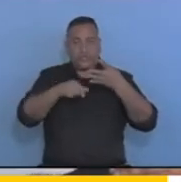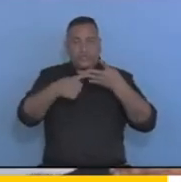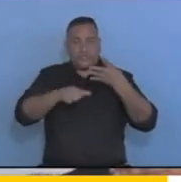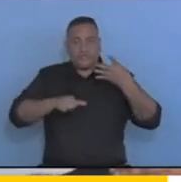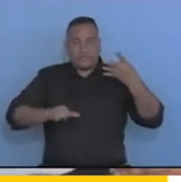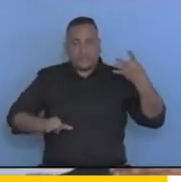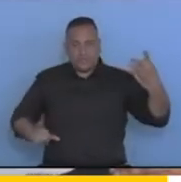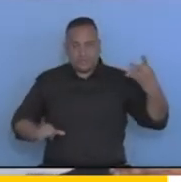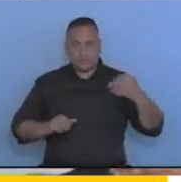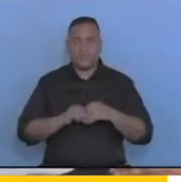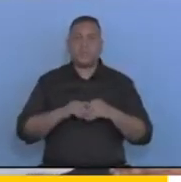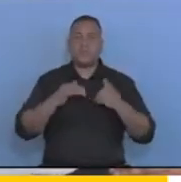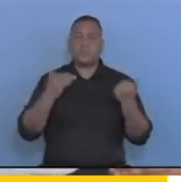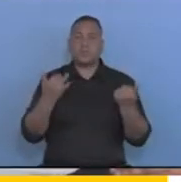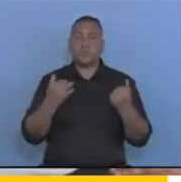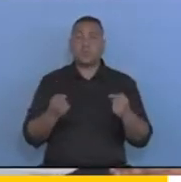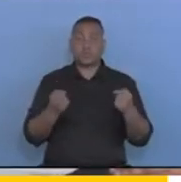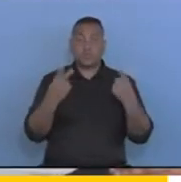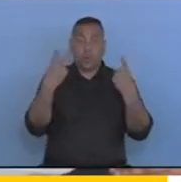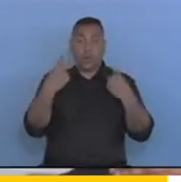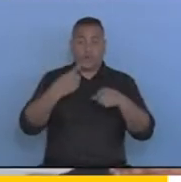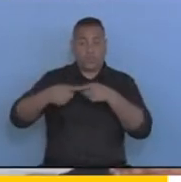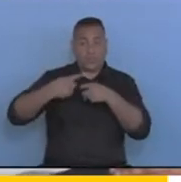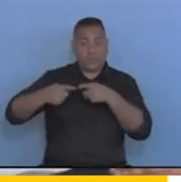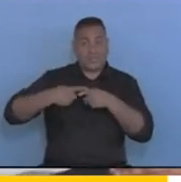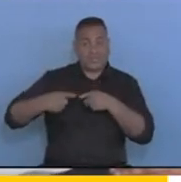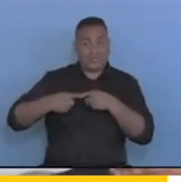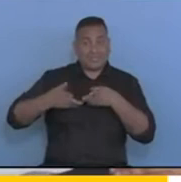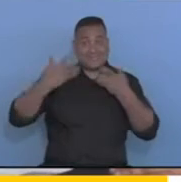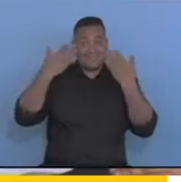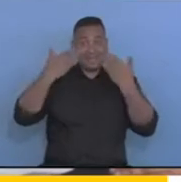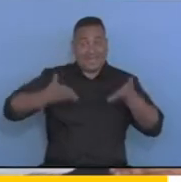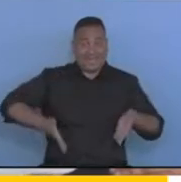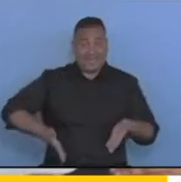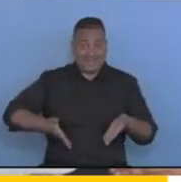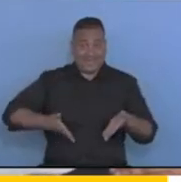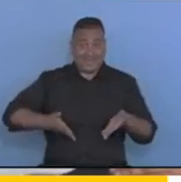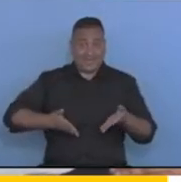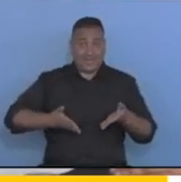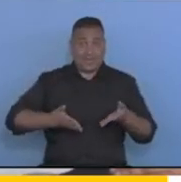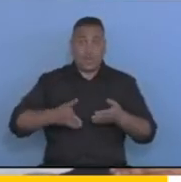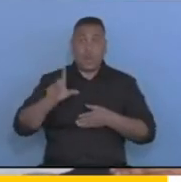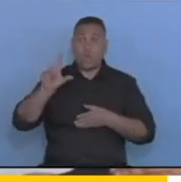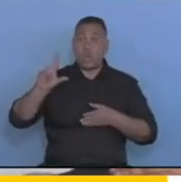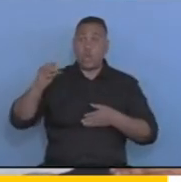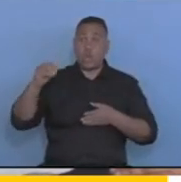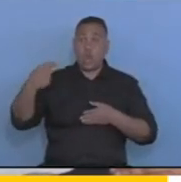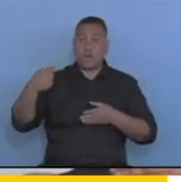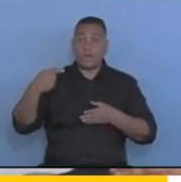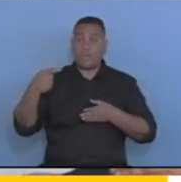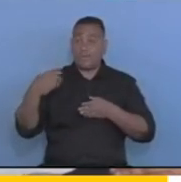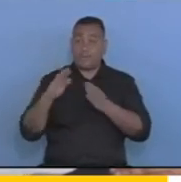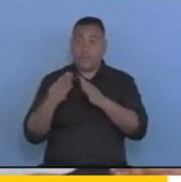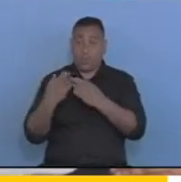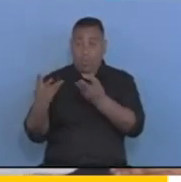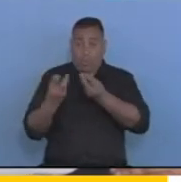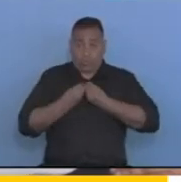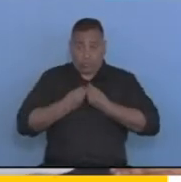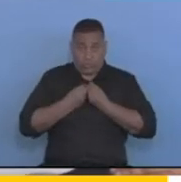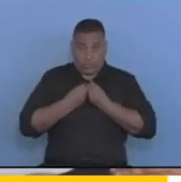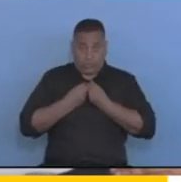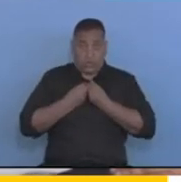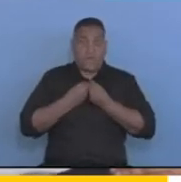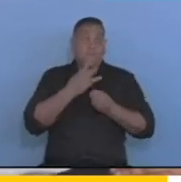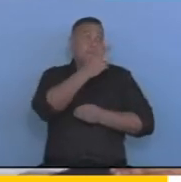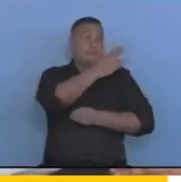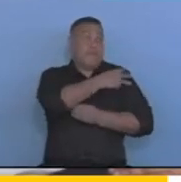after 12 weeks that he's with us, he will take that logbook with, he comes back, we will check that logbook against